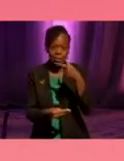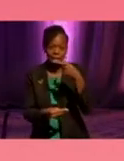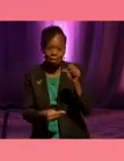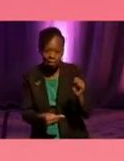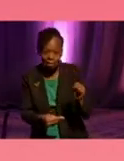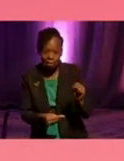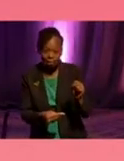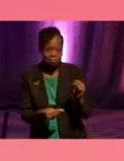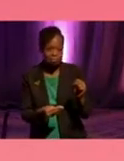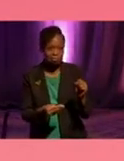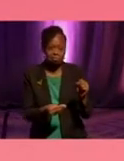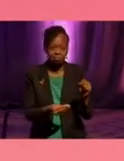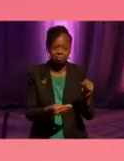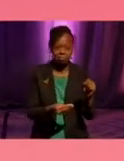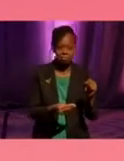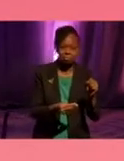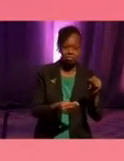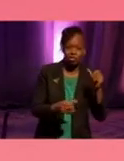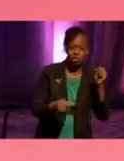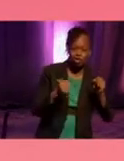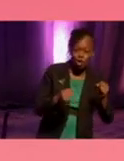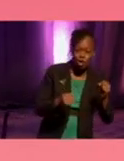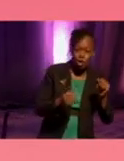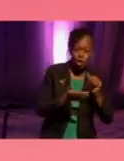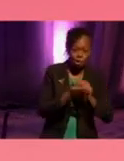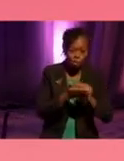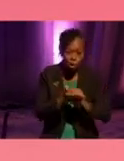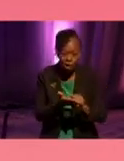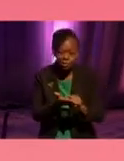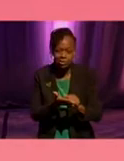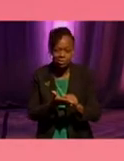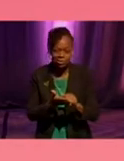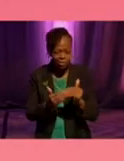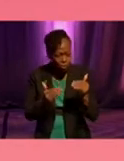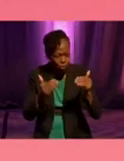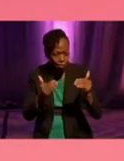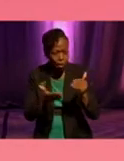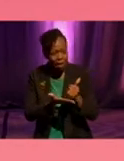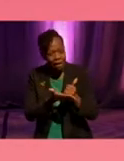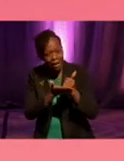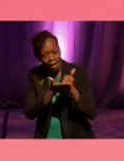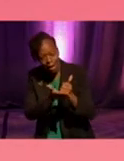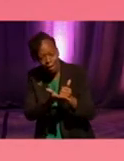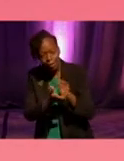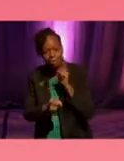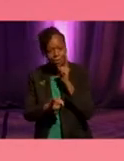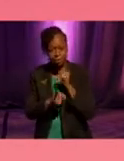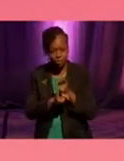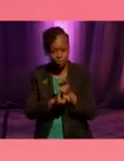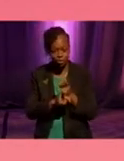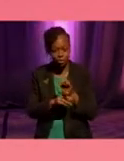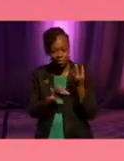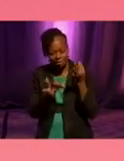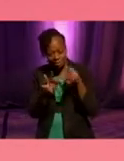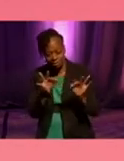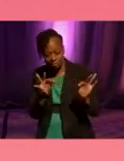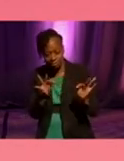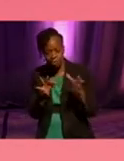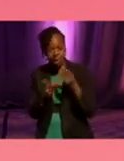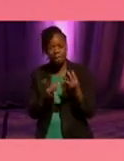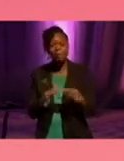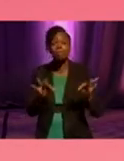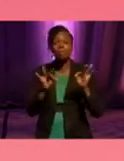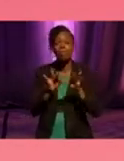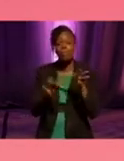sister out. It is that simple. You know, it's important that moms also see themselves